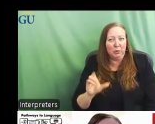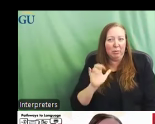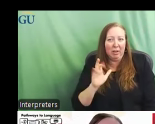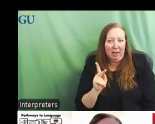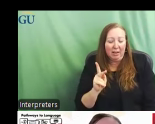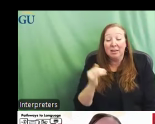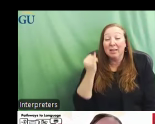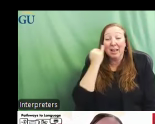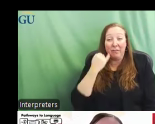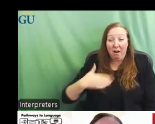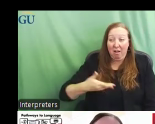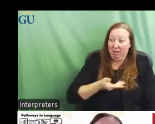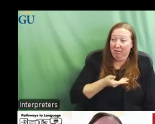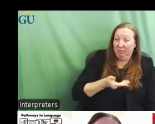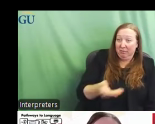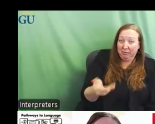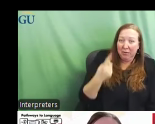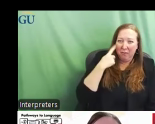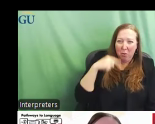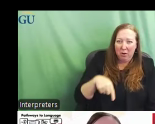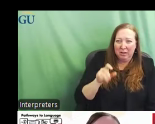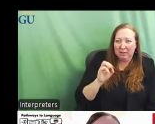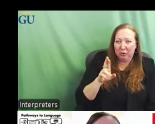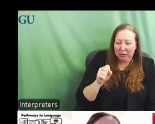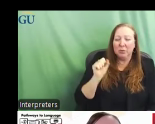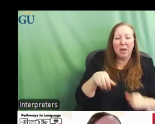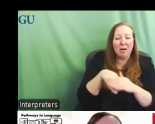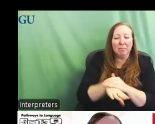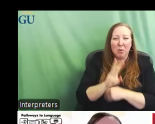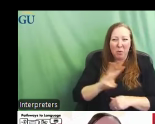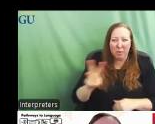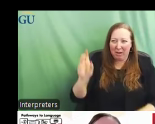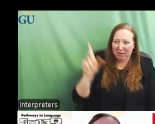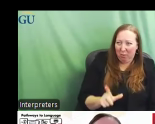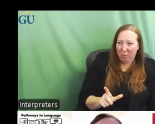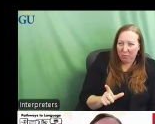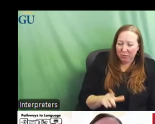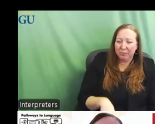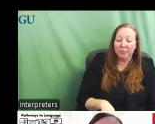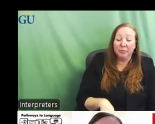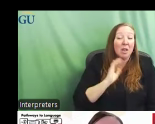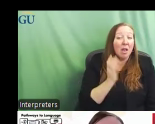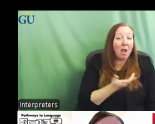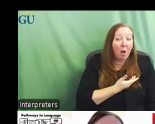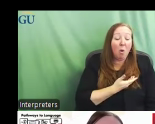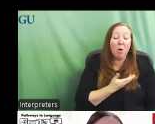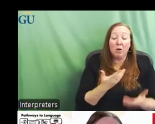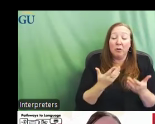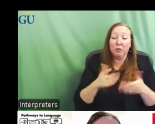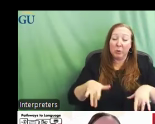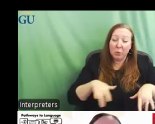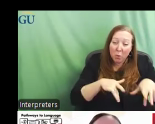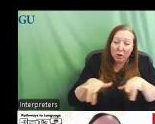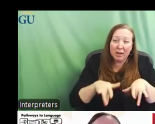received a calendar invite for the series, you can download it from the website. We will post the recordings and handouts in iEcho under the